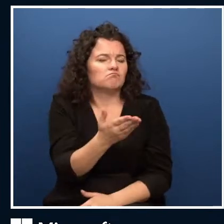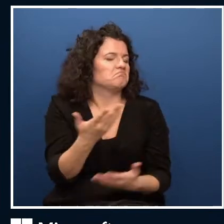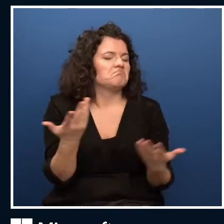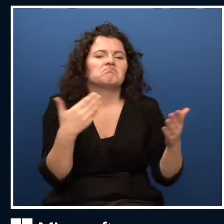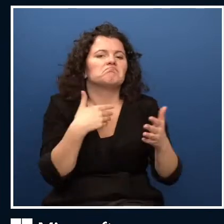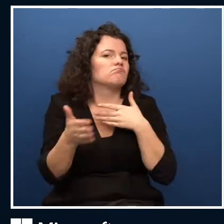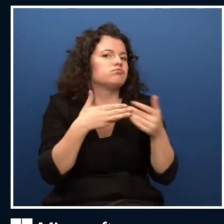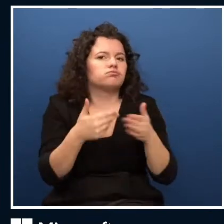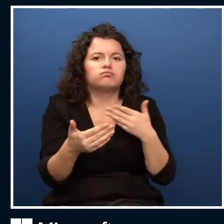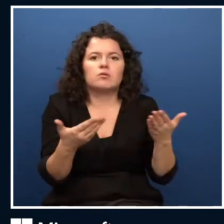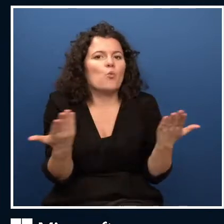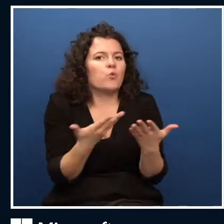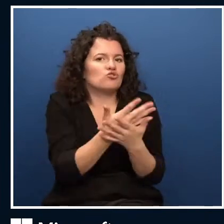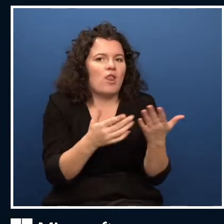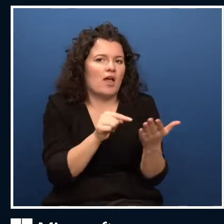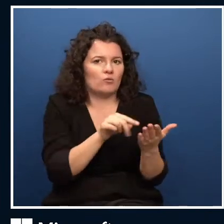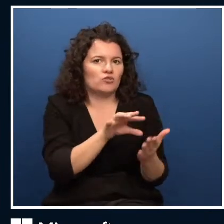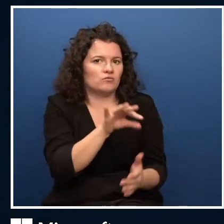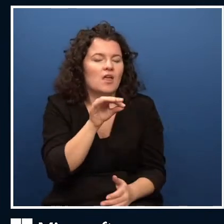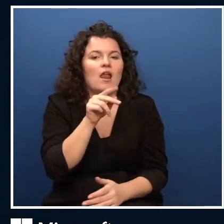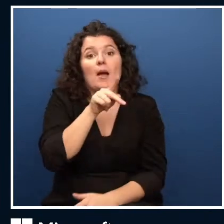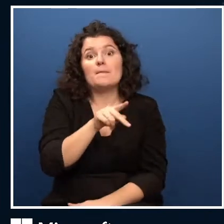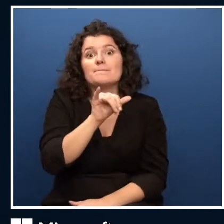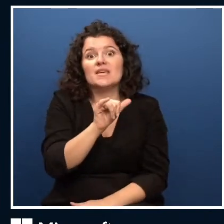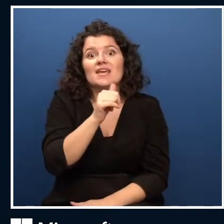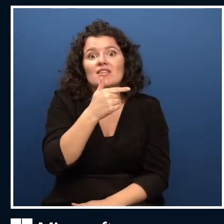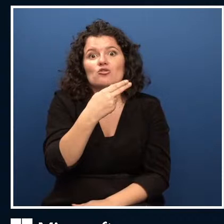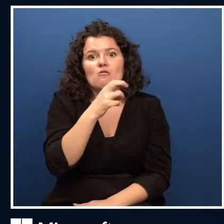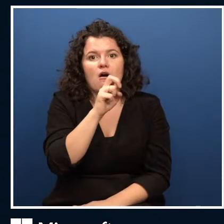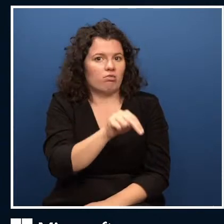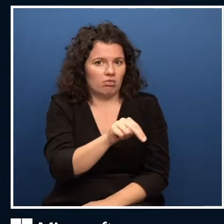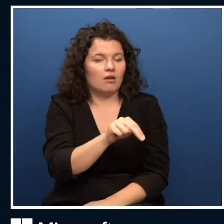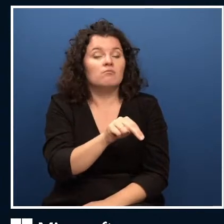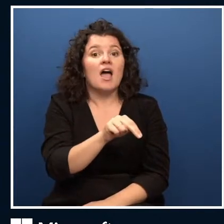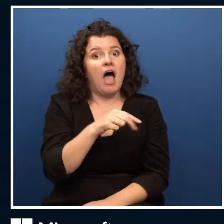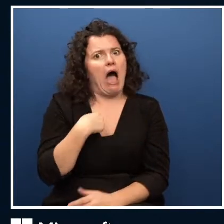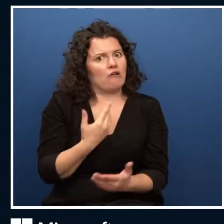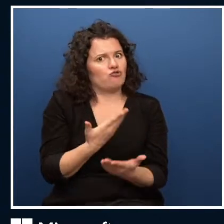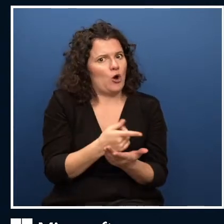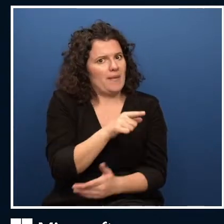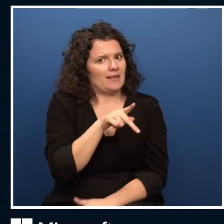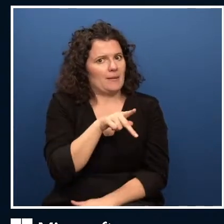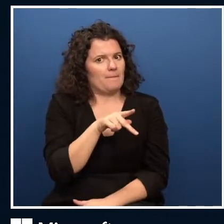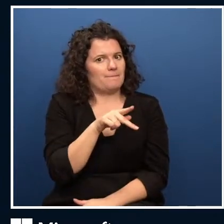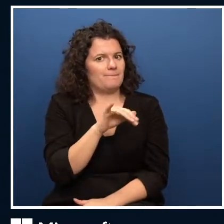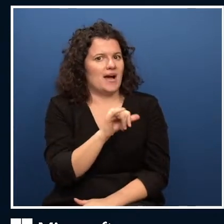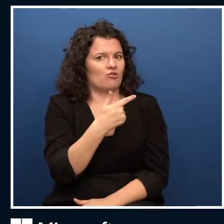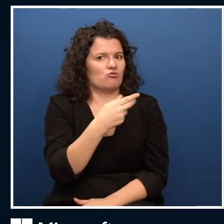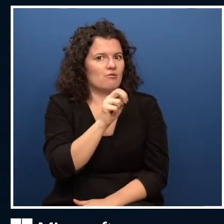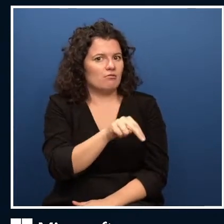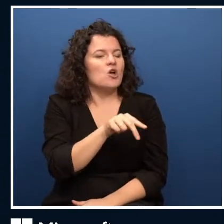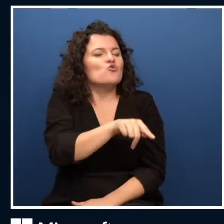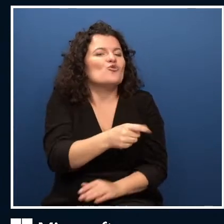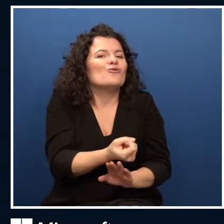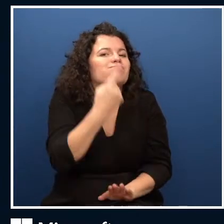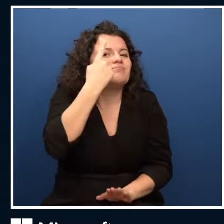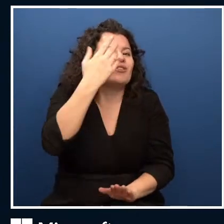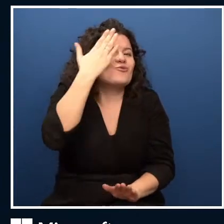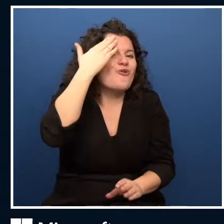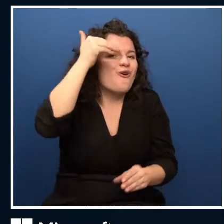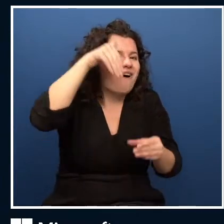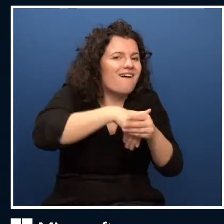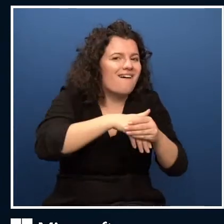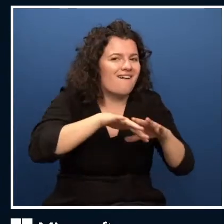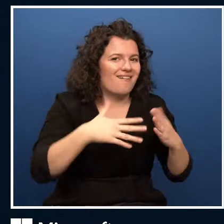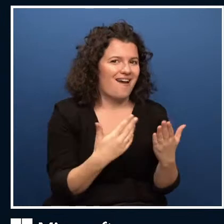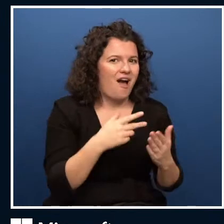would recommend the Python. So then once you have done with the Python, it is you can move